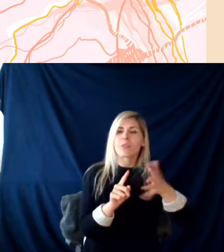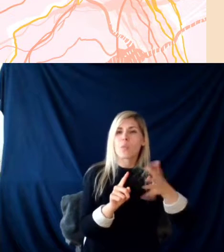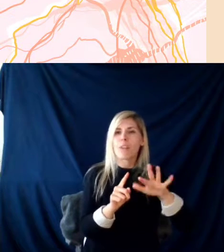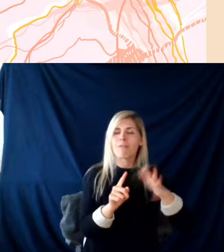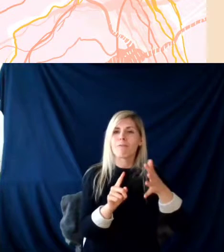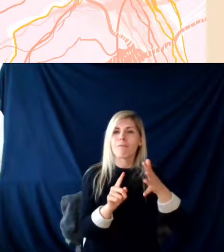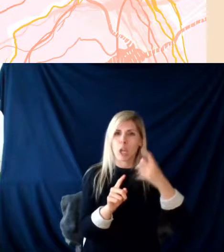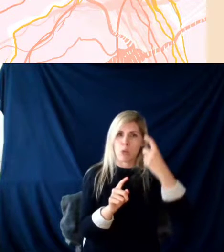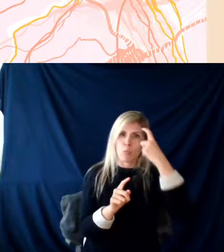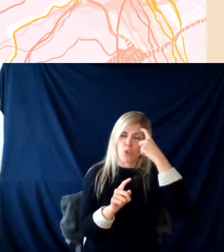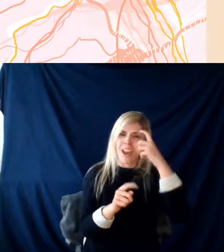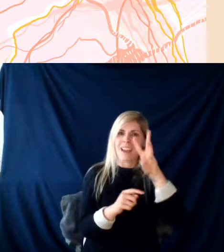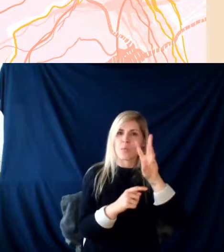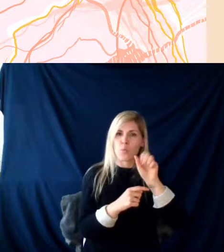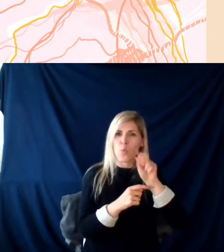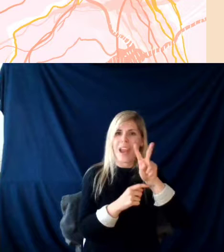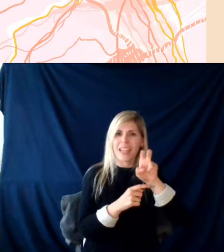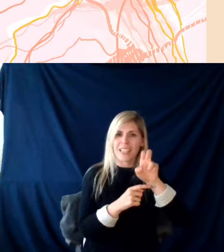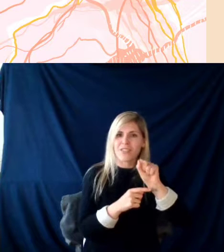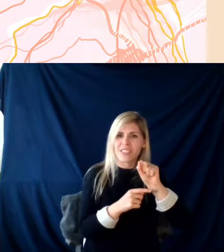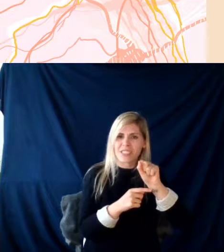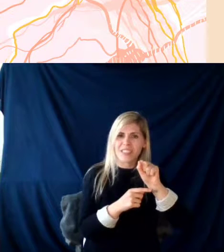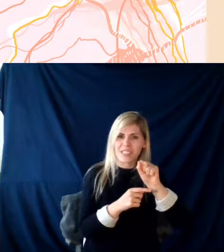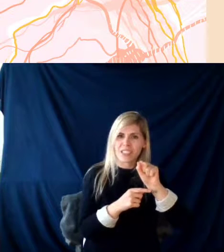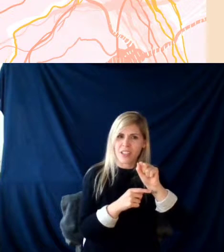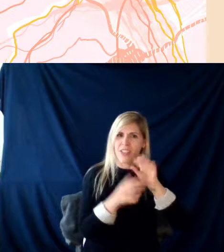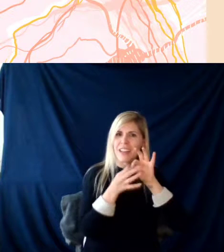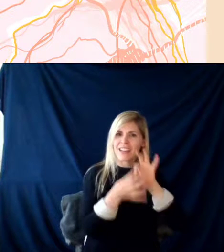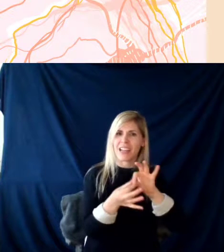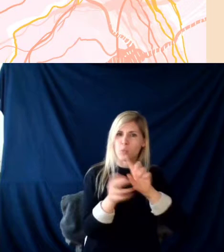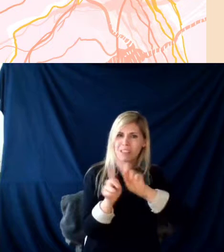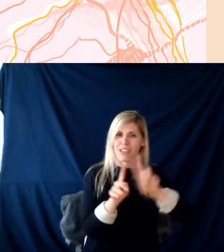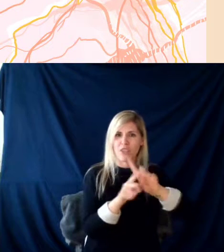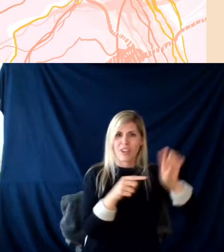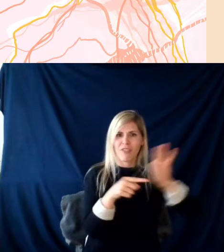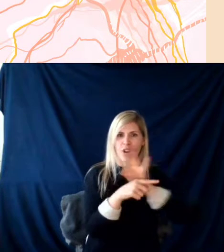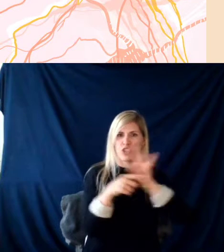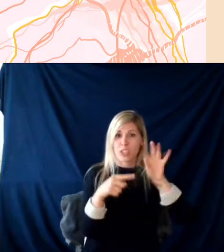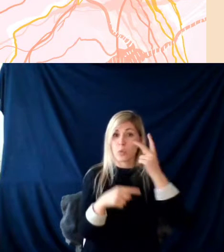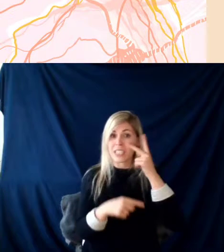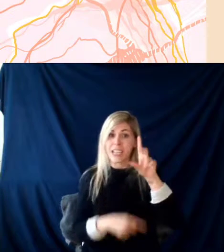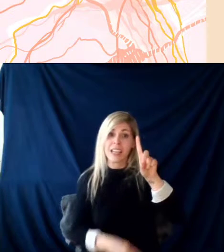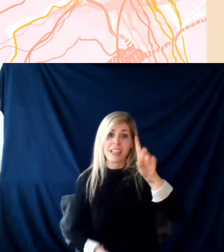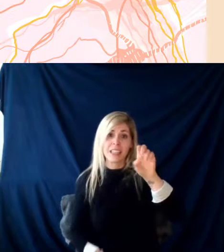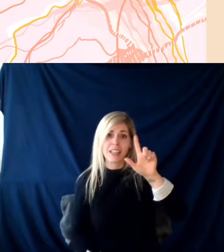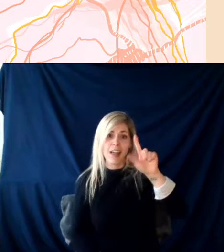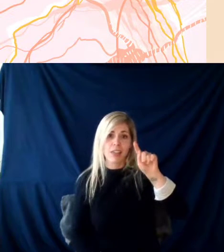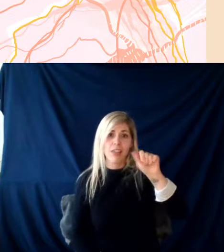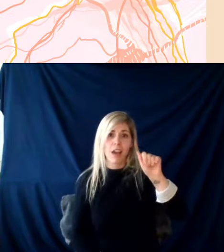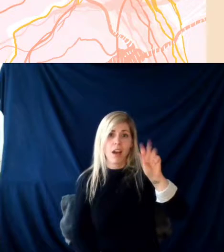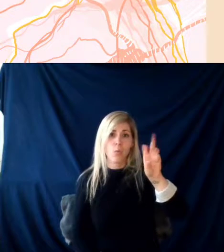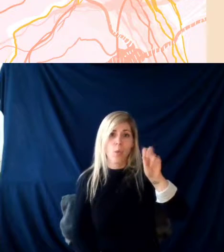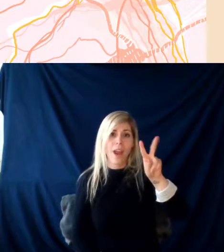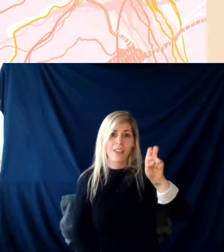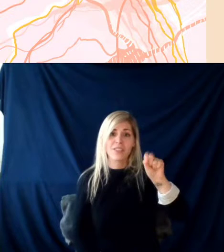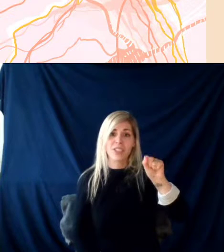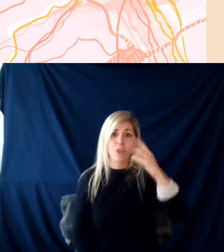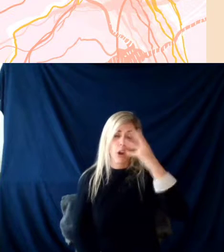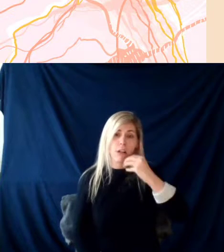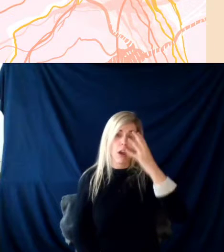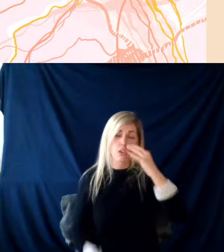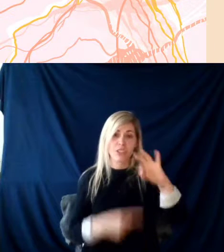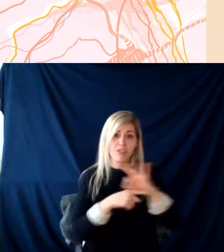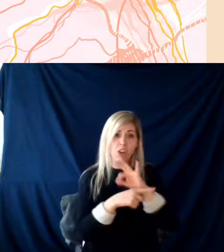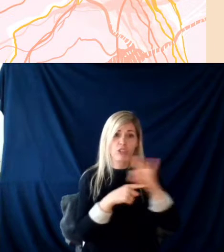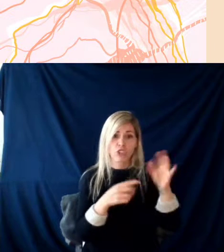of brain waves for different functions. And as you can see here, there's like delta waves for unconscious